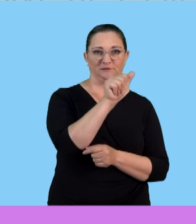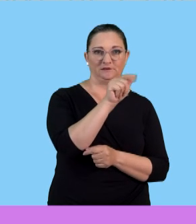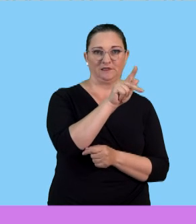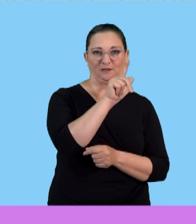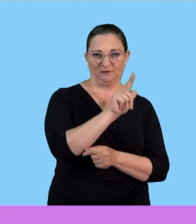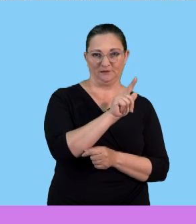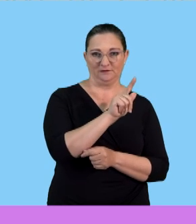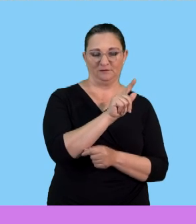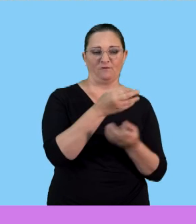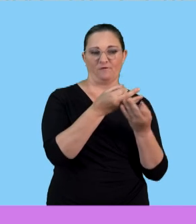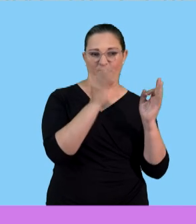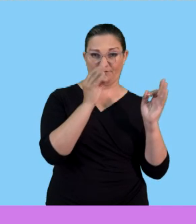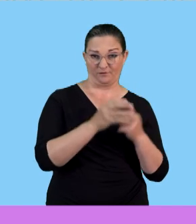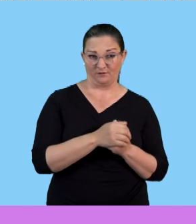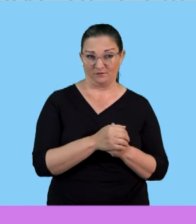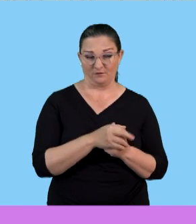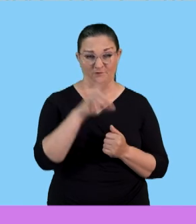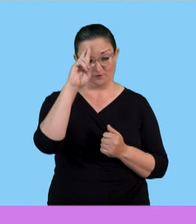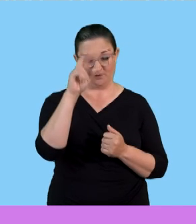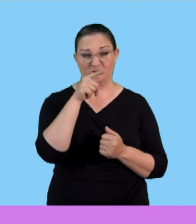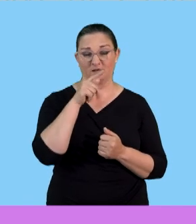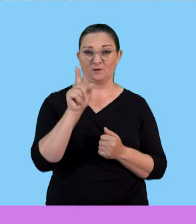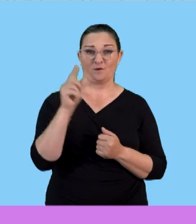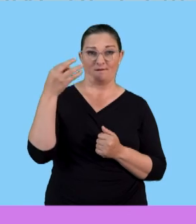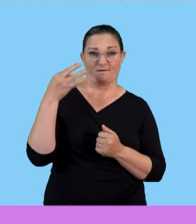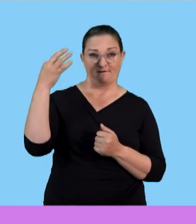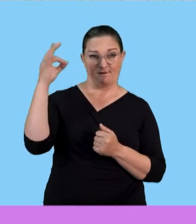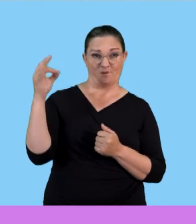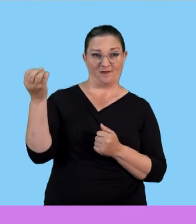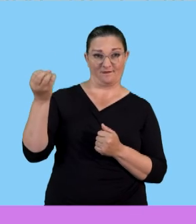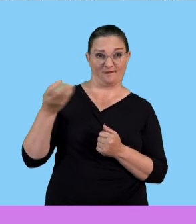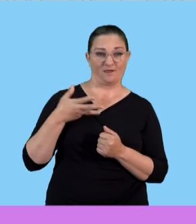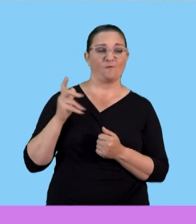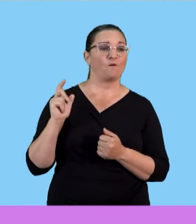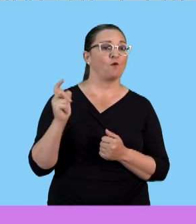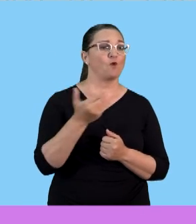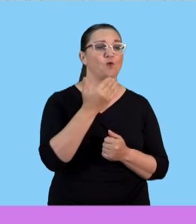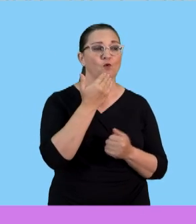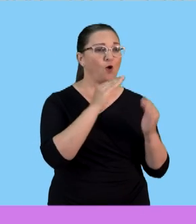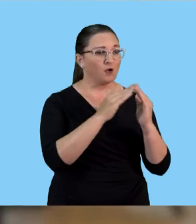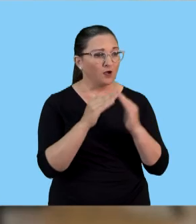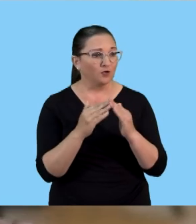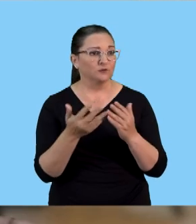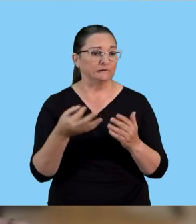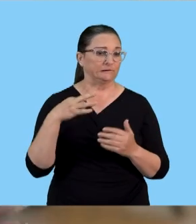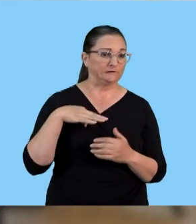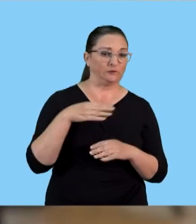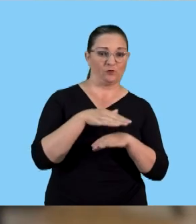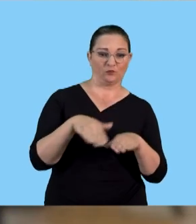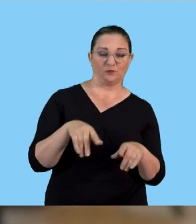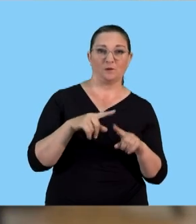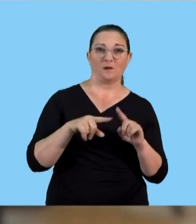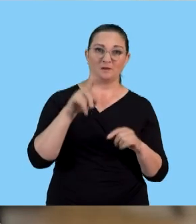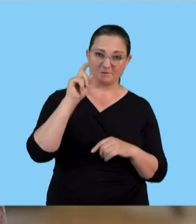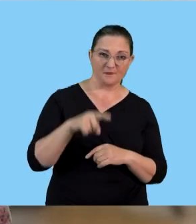6 kiloliters. It is for free. Remember, we said the government accommodates all the household, whether they have an income or